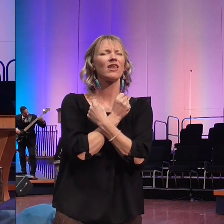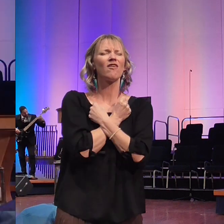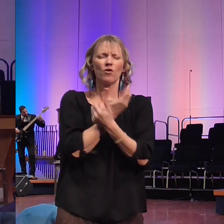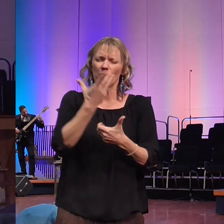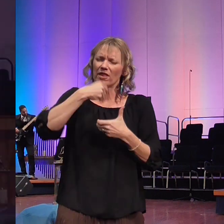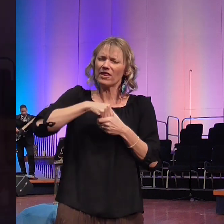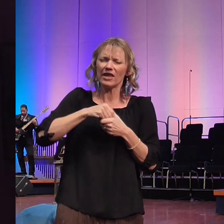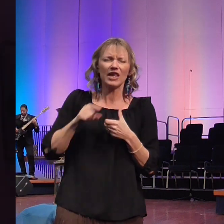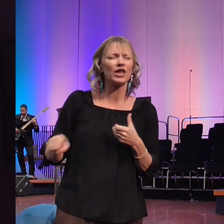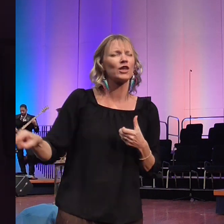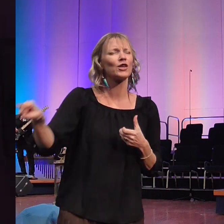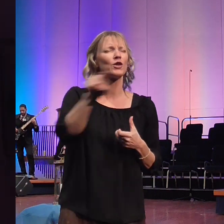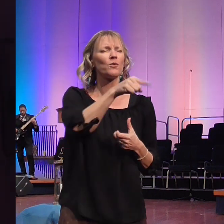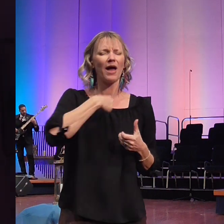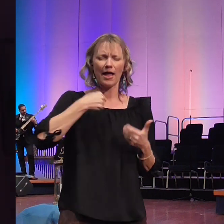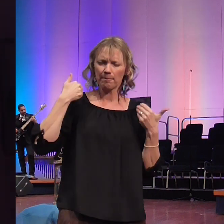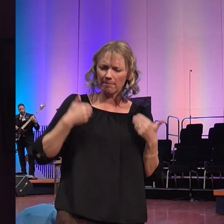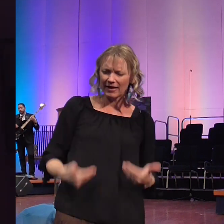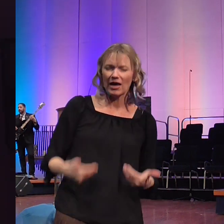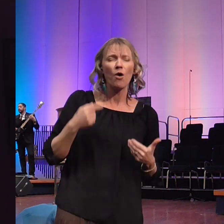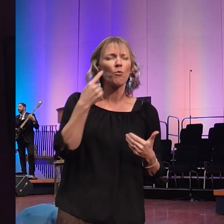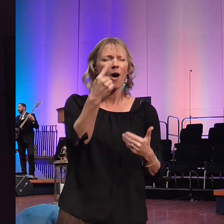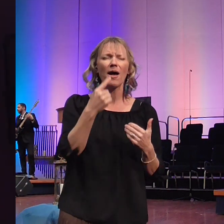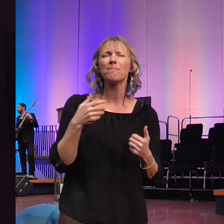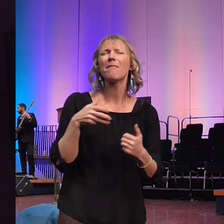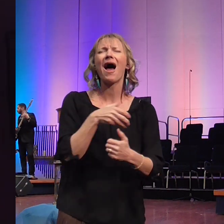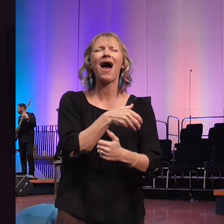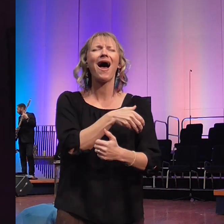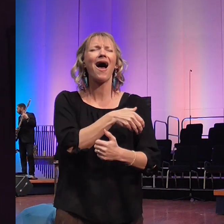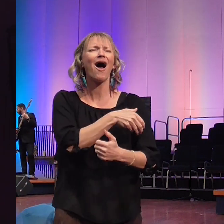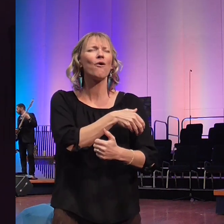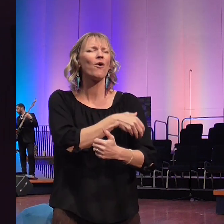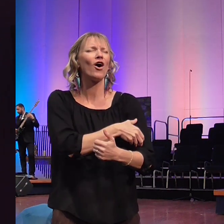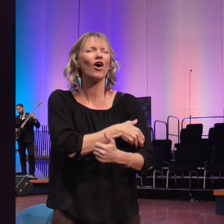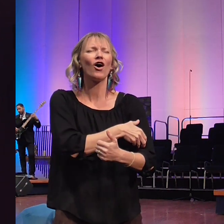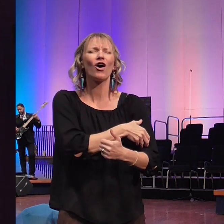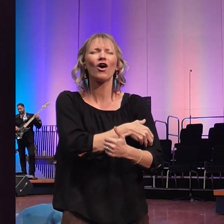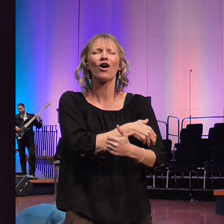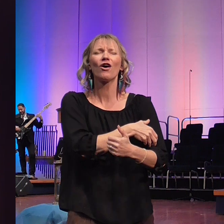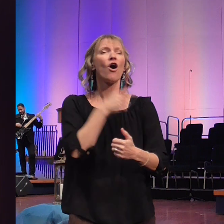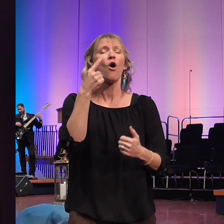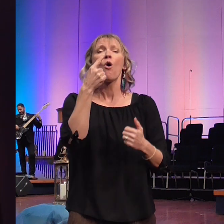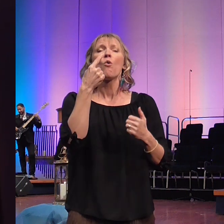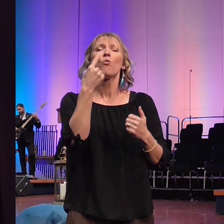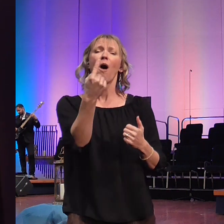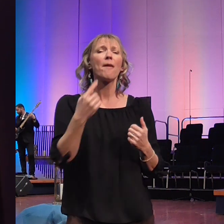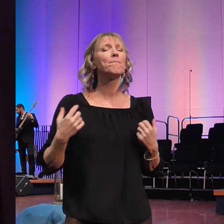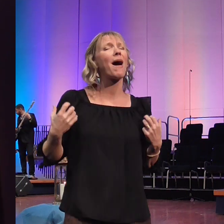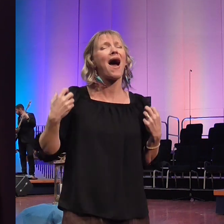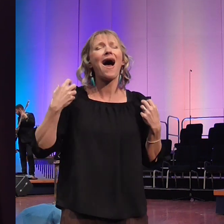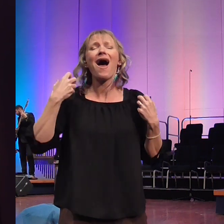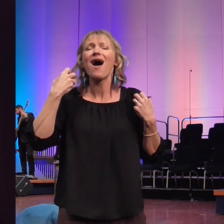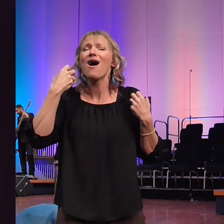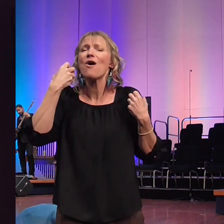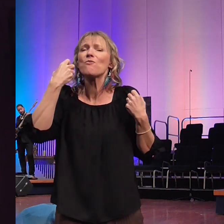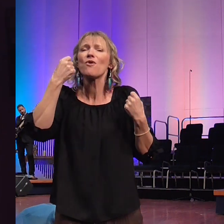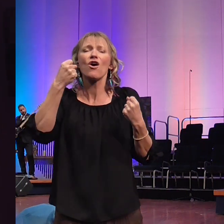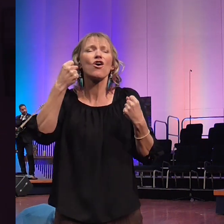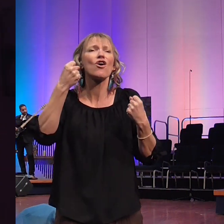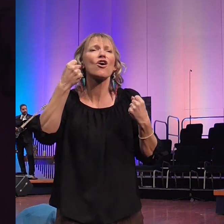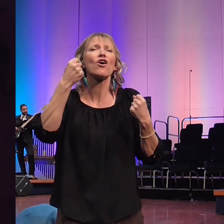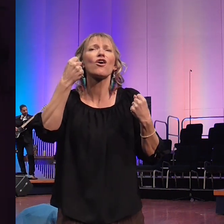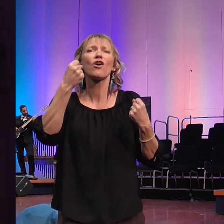love in you and me. One power, one power,